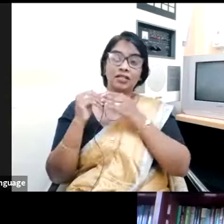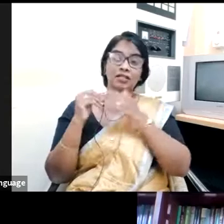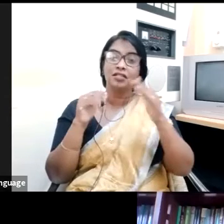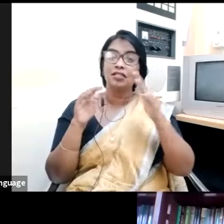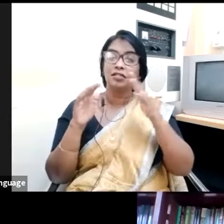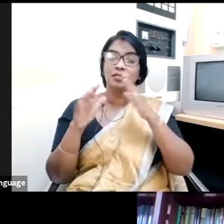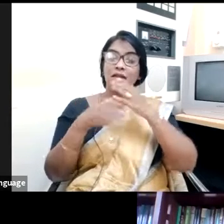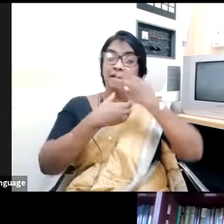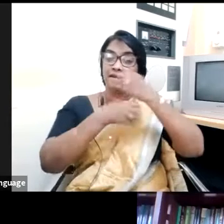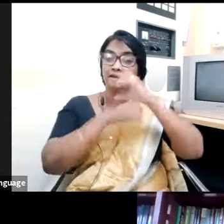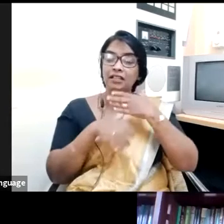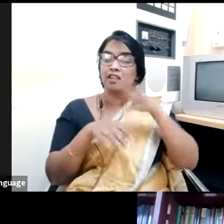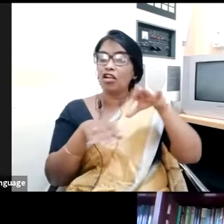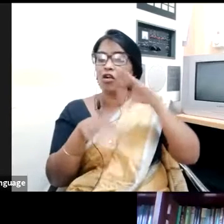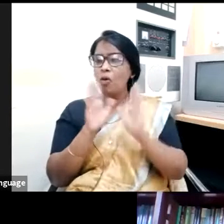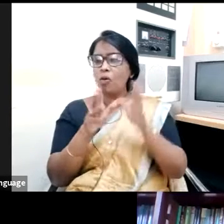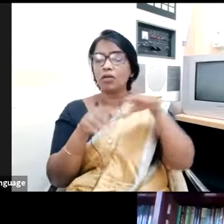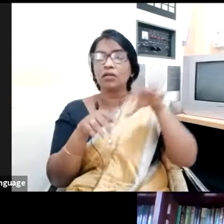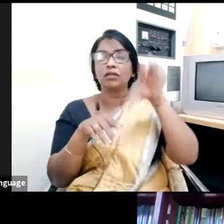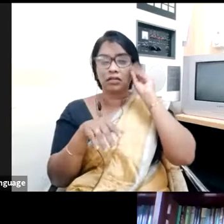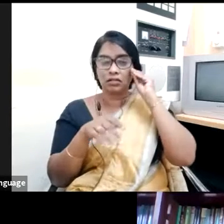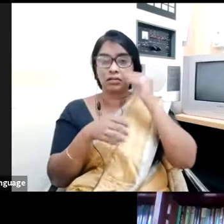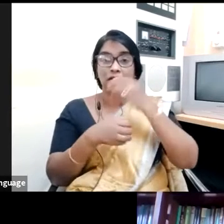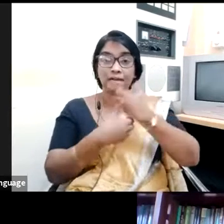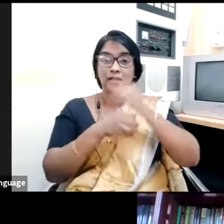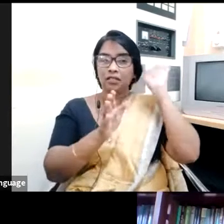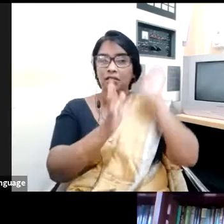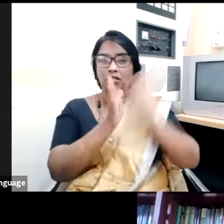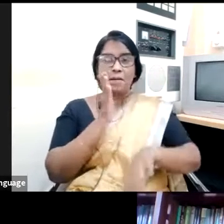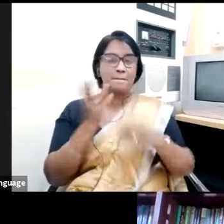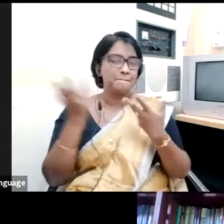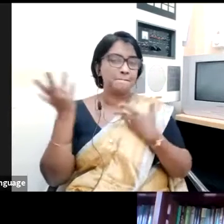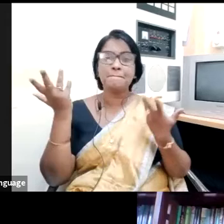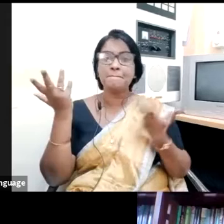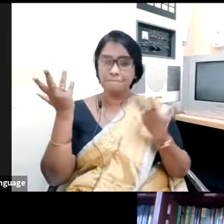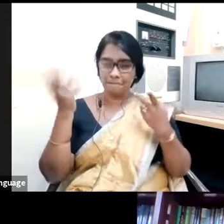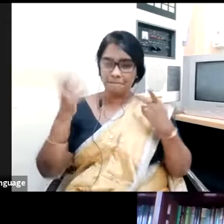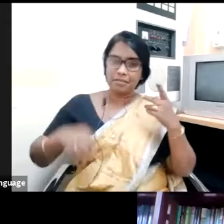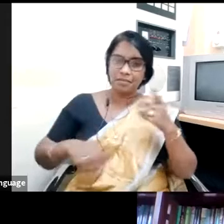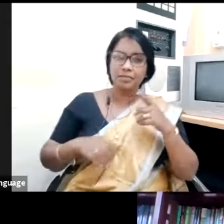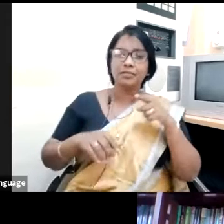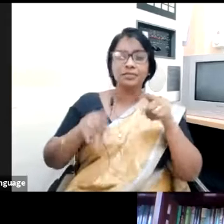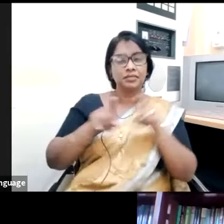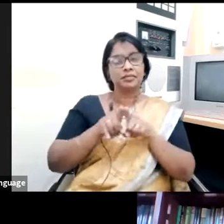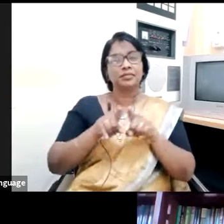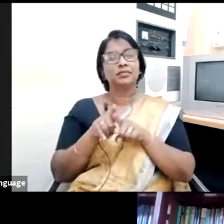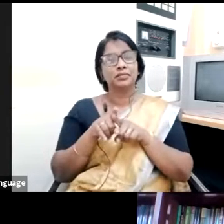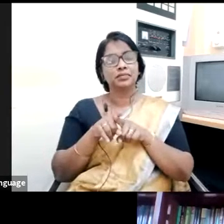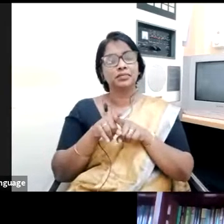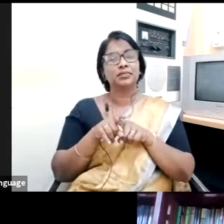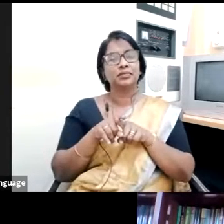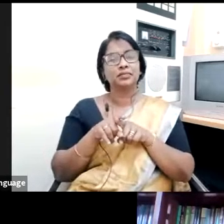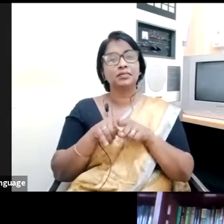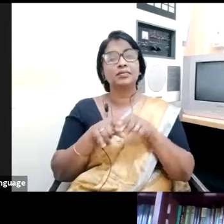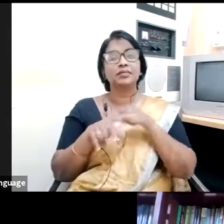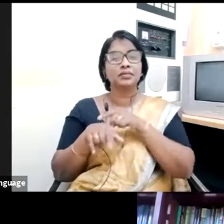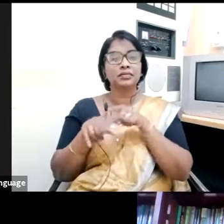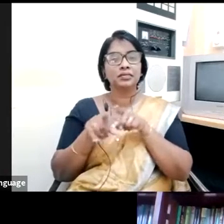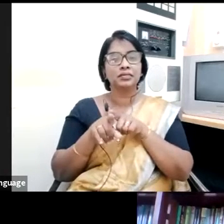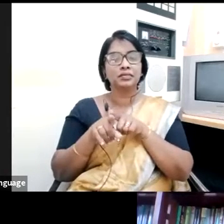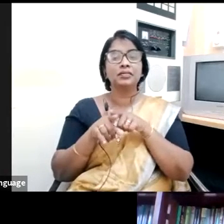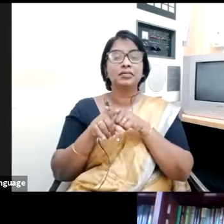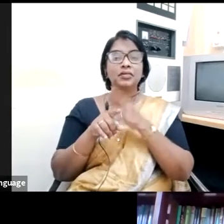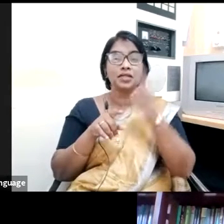science. And one can make the summation that between 1987, when the